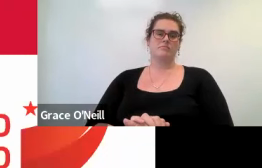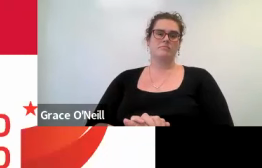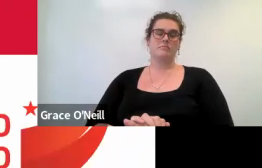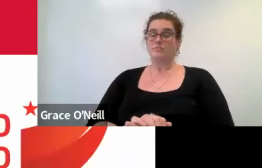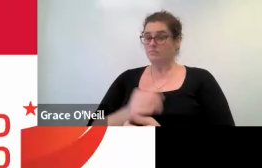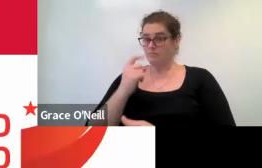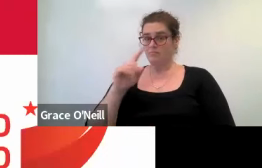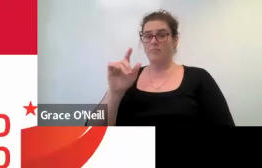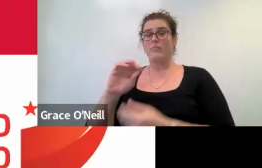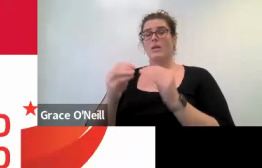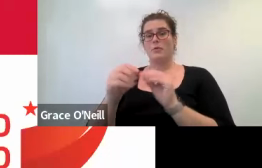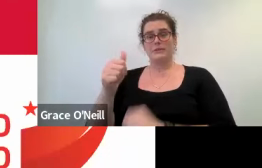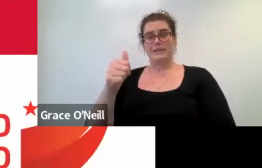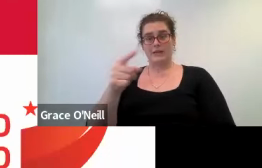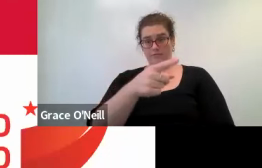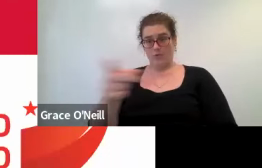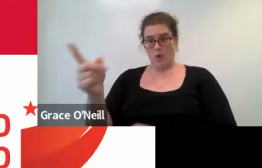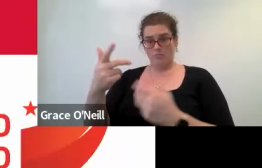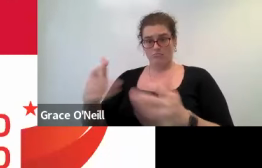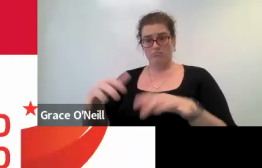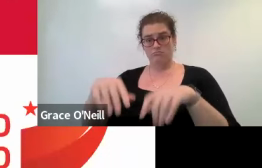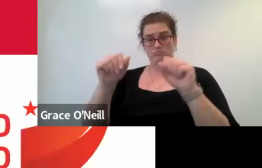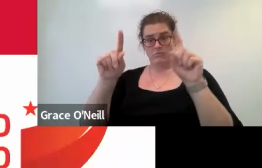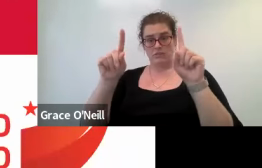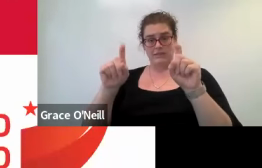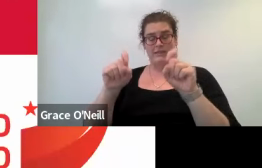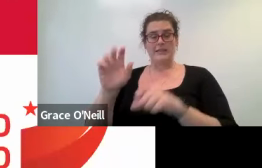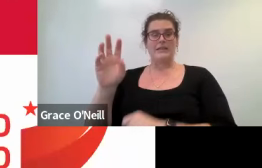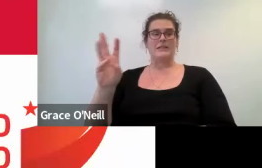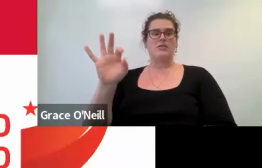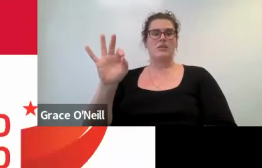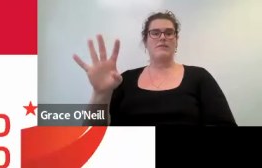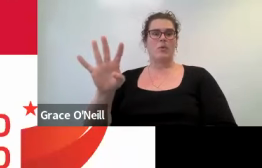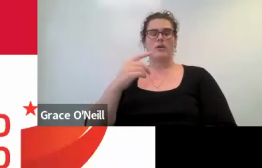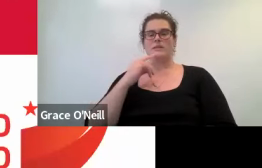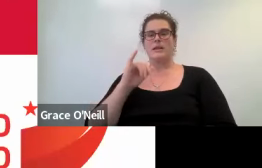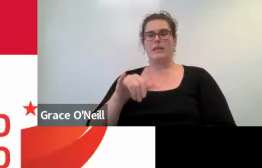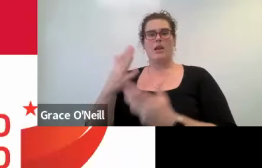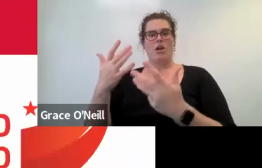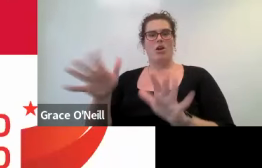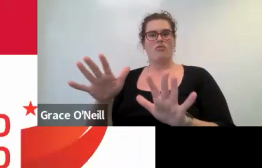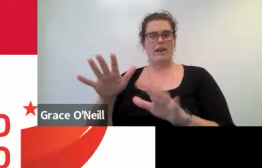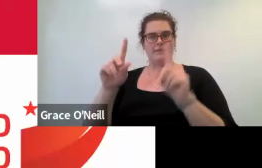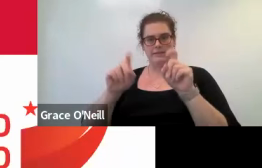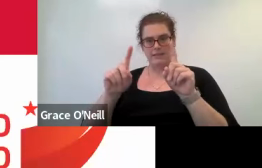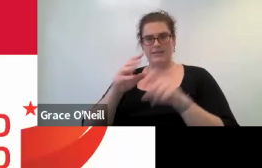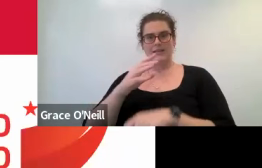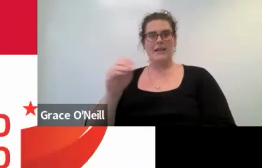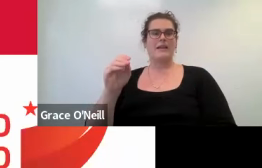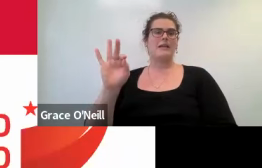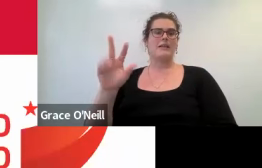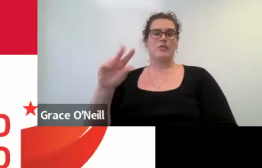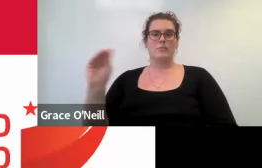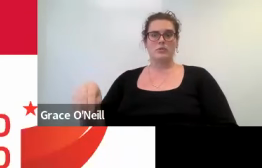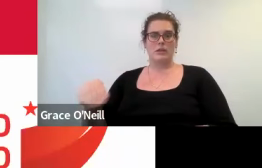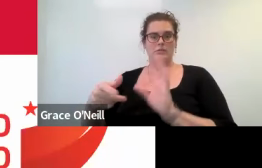694% at the time of the survey reported having had been tested, or 93% total. Next slide,